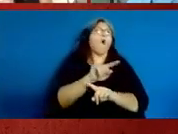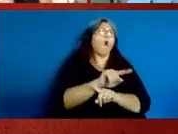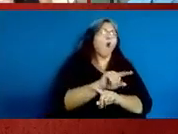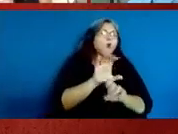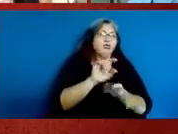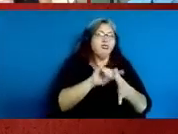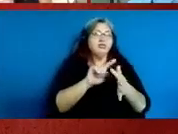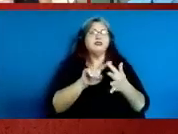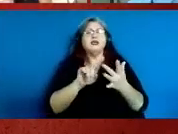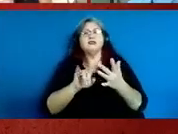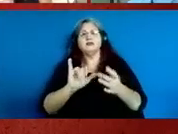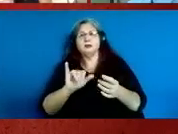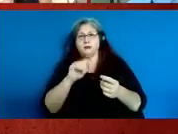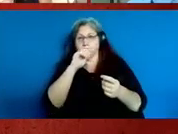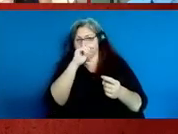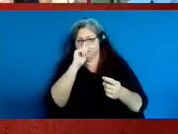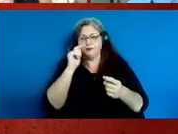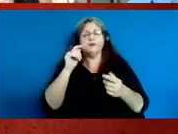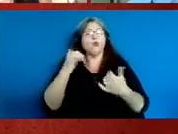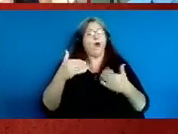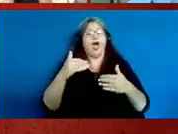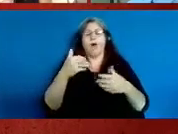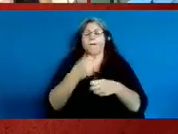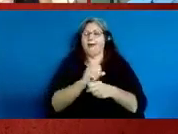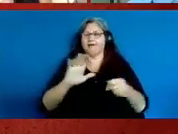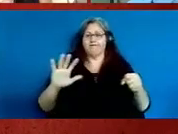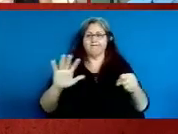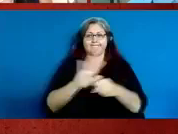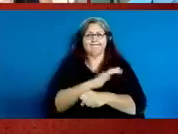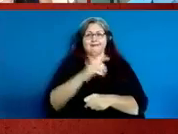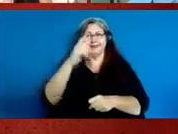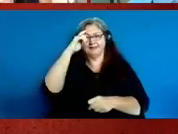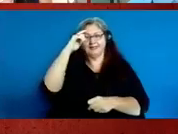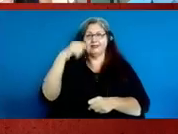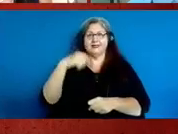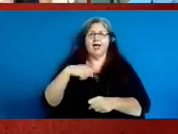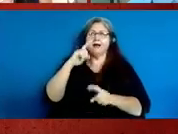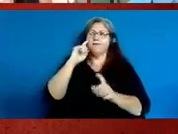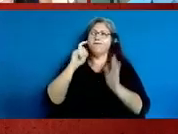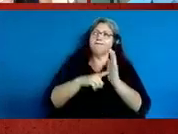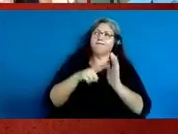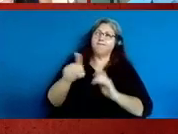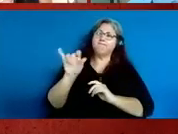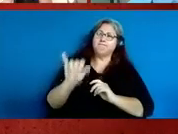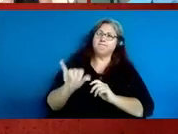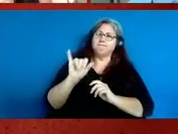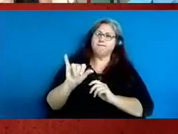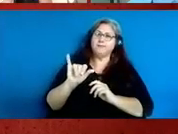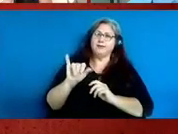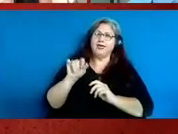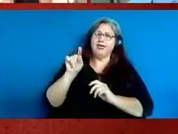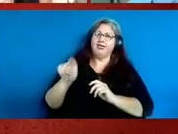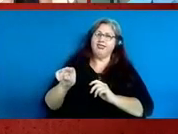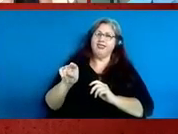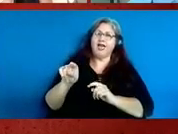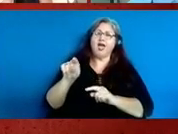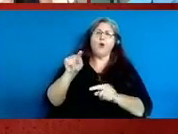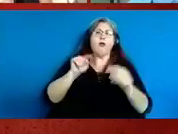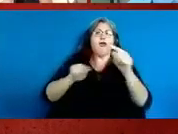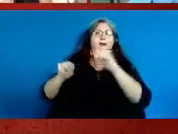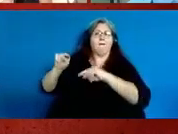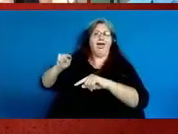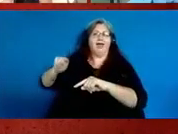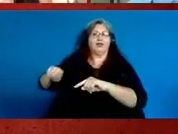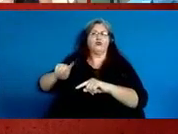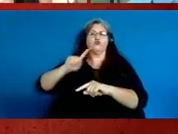way with her, and it absolutely made total sense. And I found myself at points saying, oh, they went back to the original